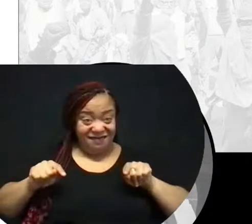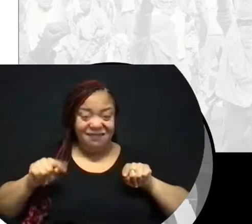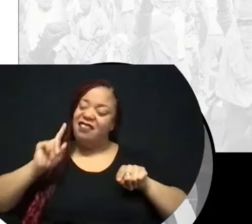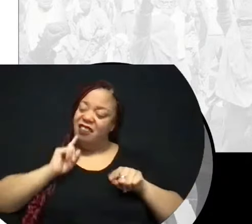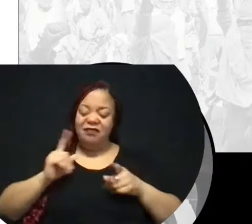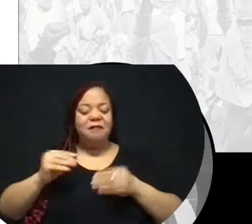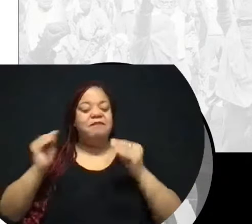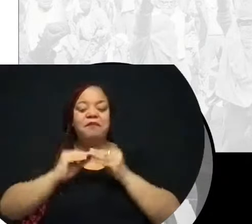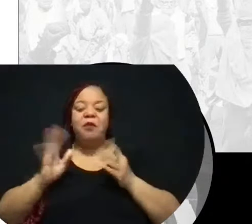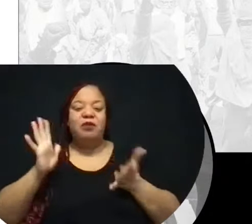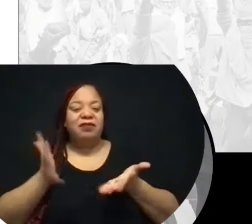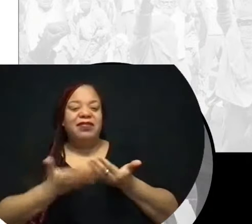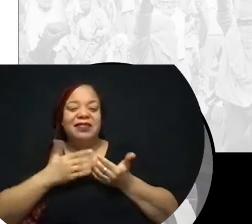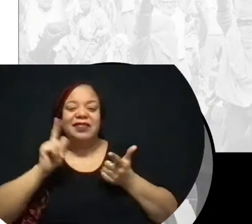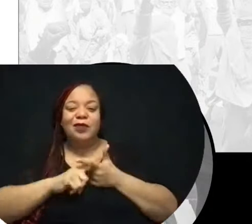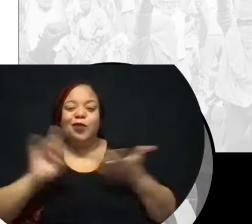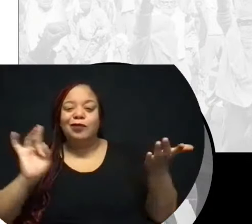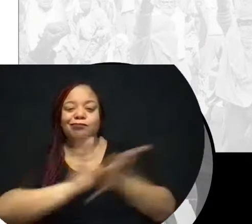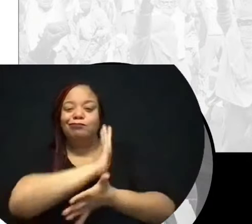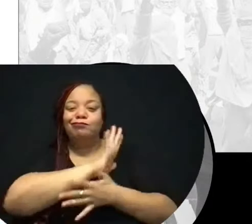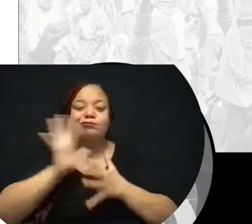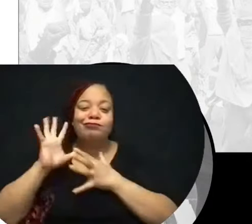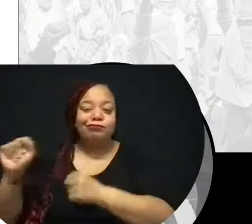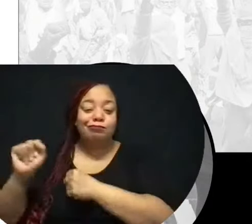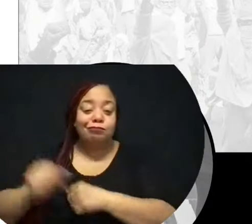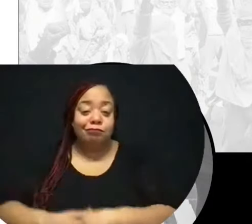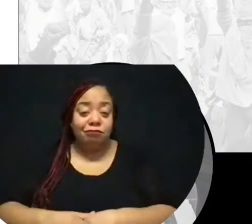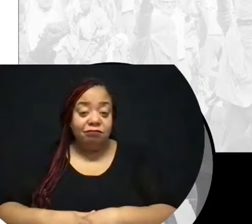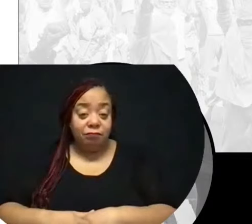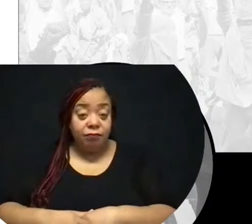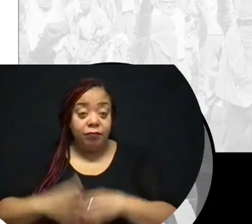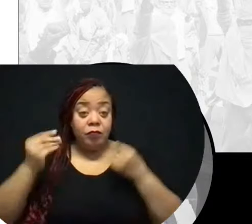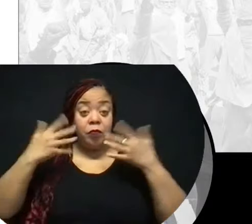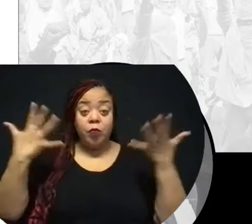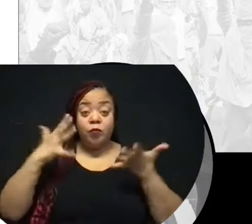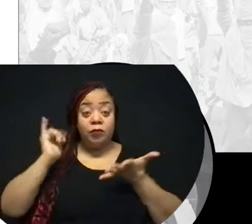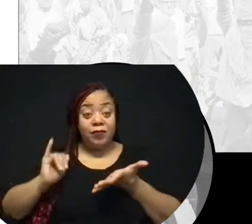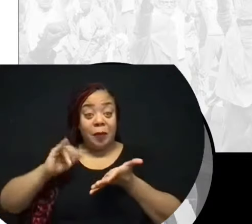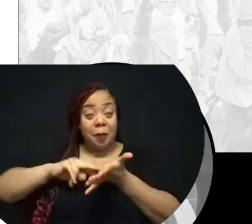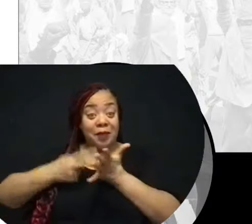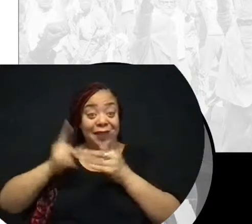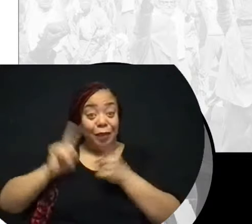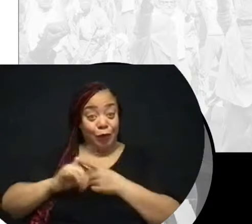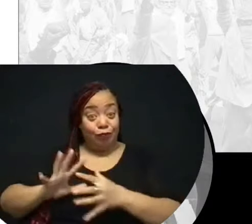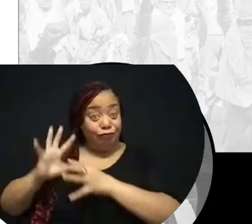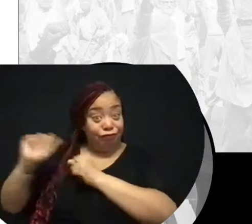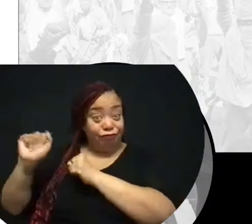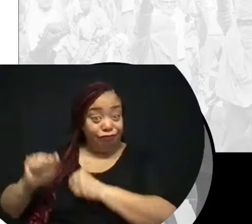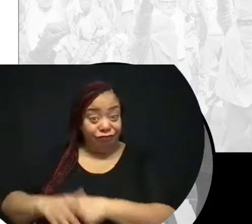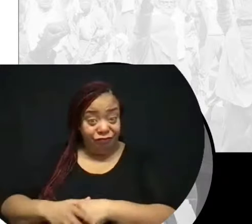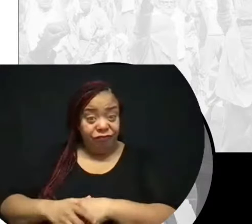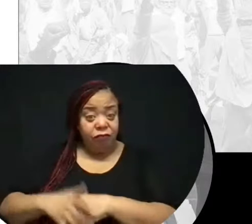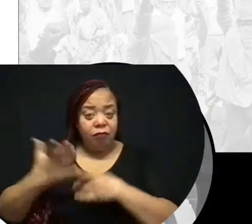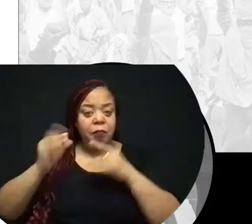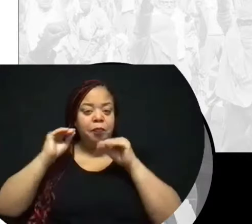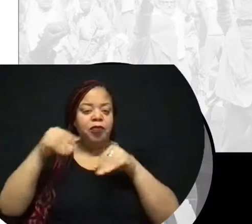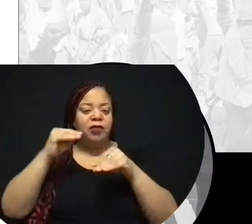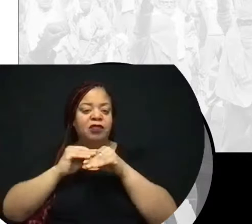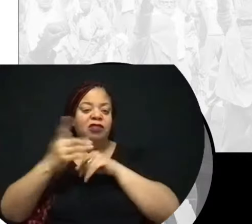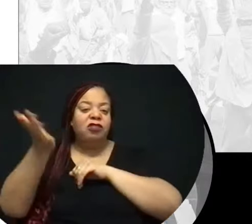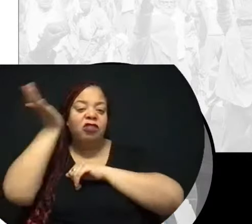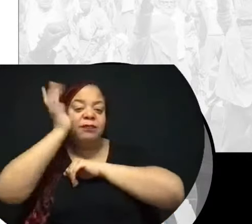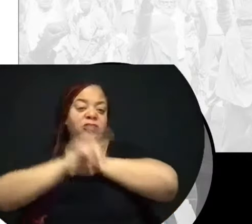The powerful have no need for us, so they throw us away, chop up our lives, and discard us. And when you're considered